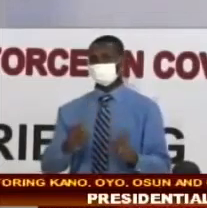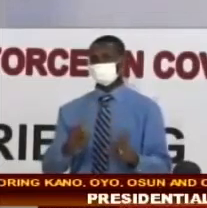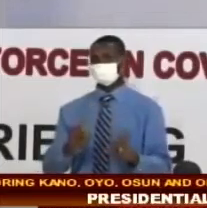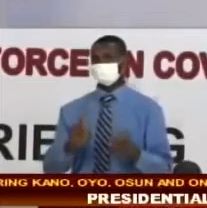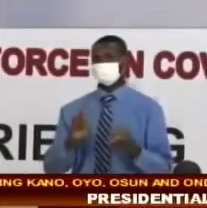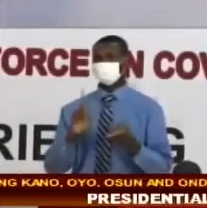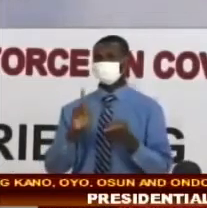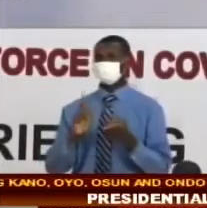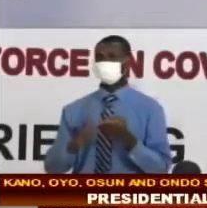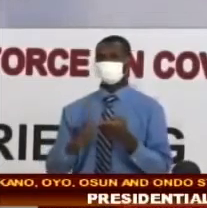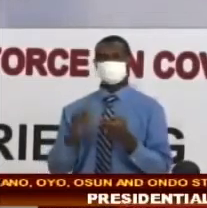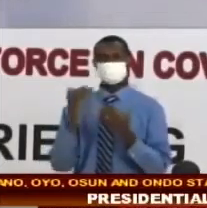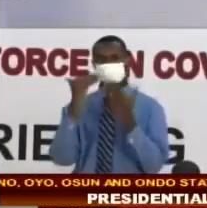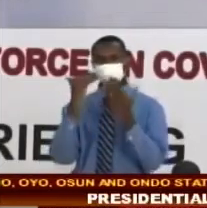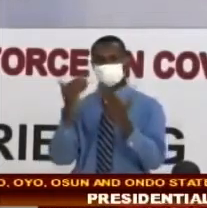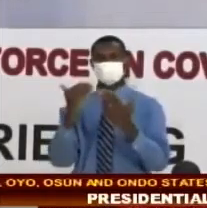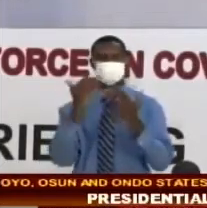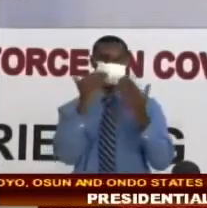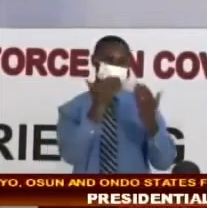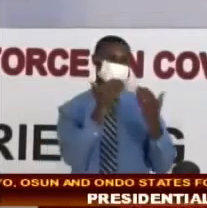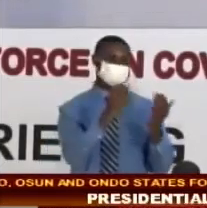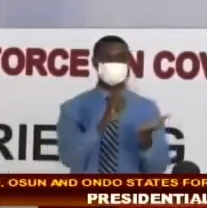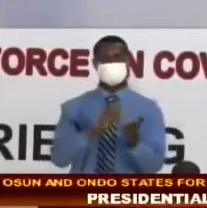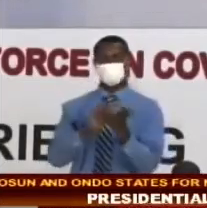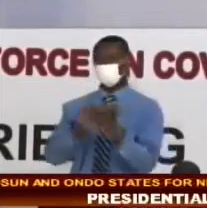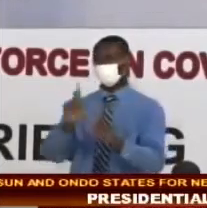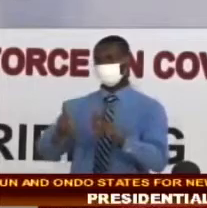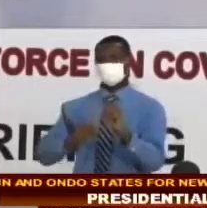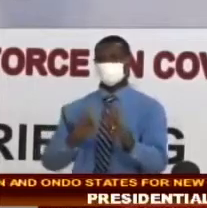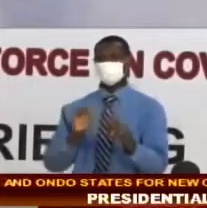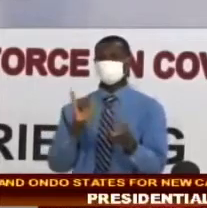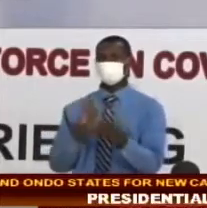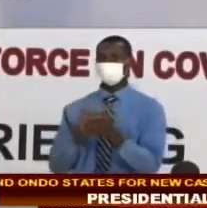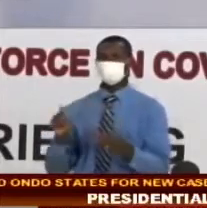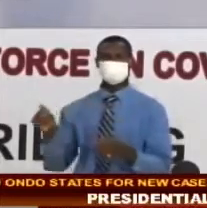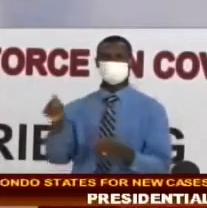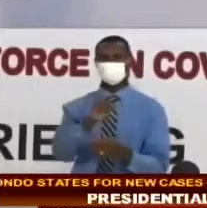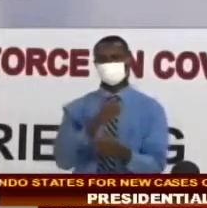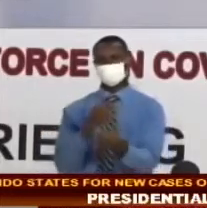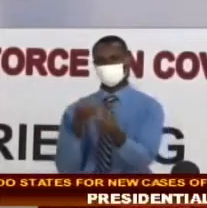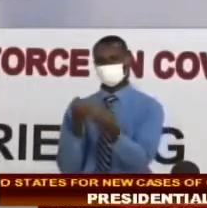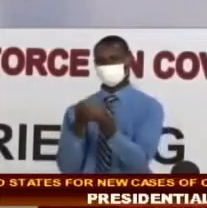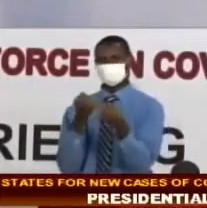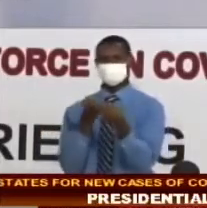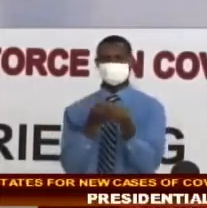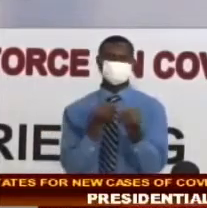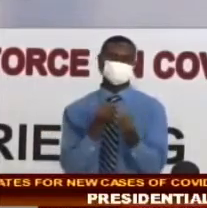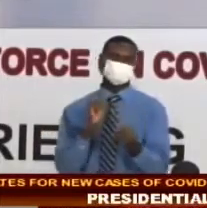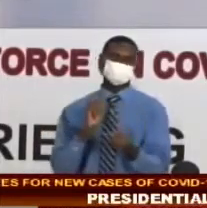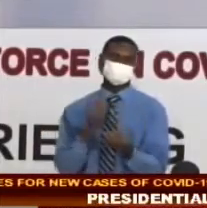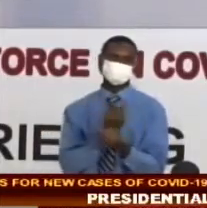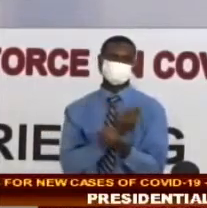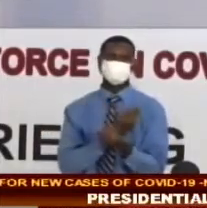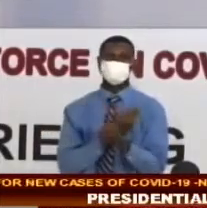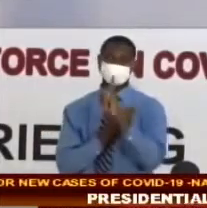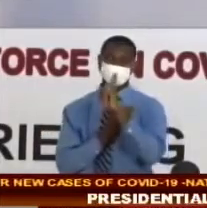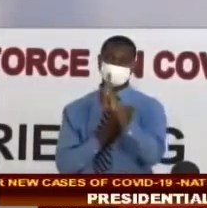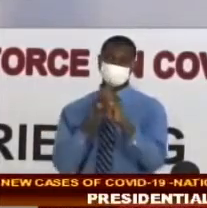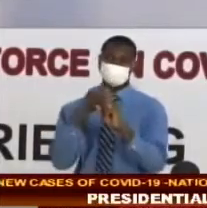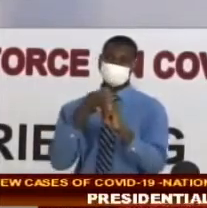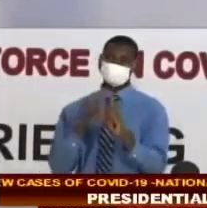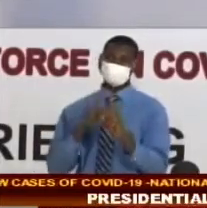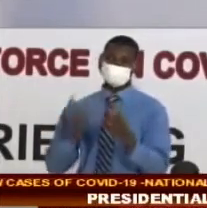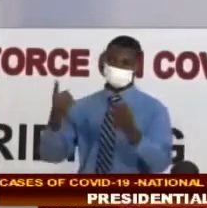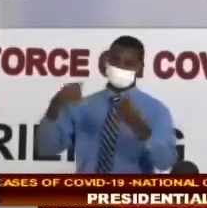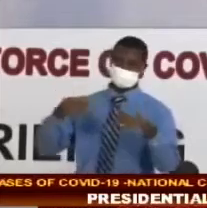immensely thank the media for the support we've received from them. It is true that when I came here a few minutes ago,